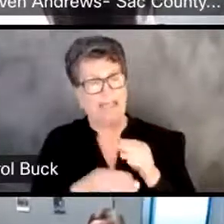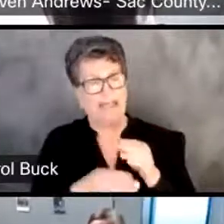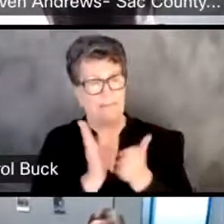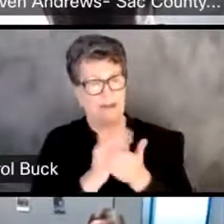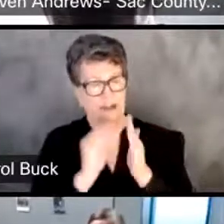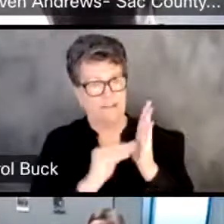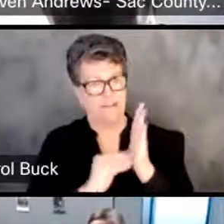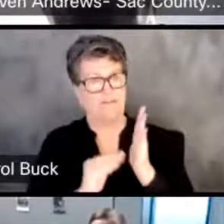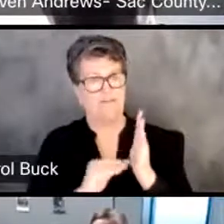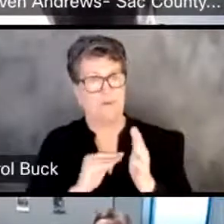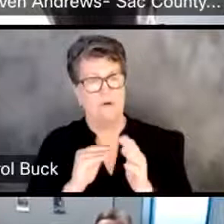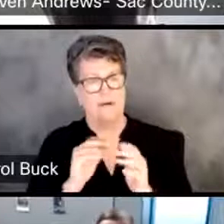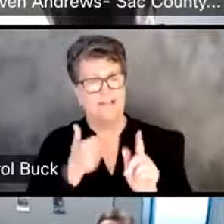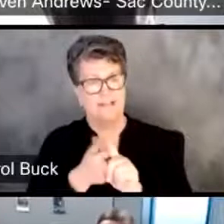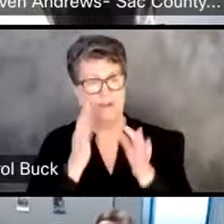for self-determination.